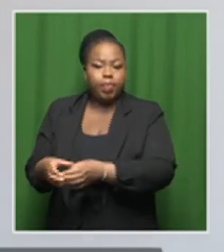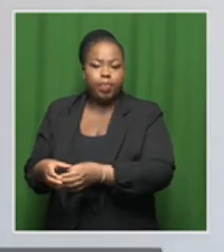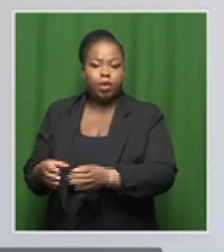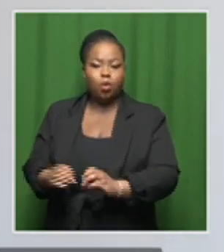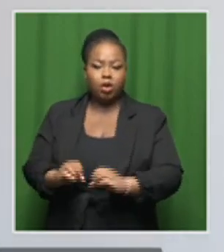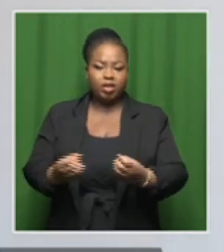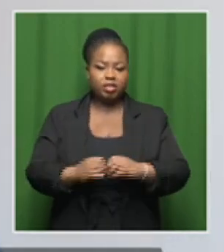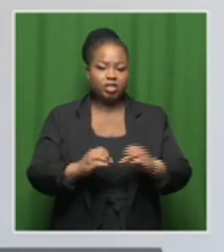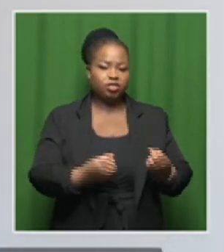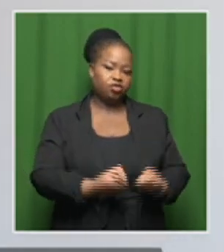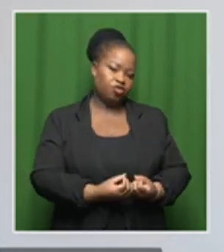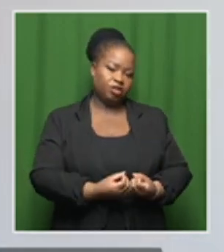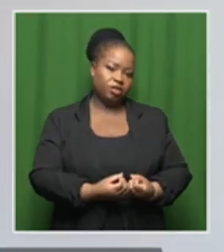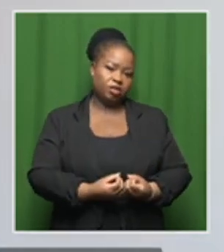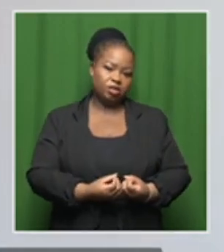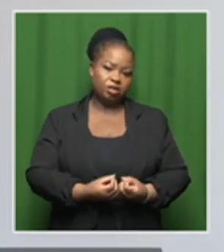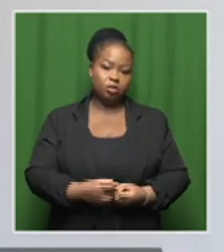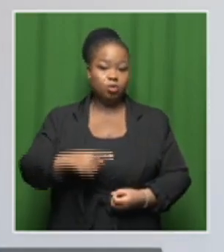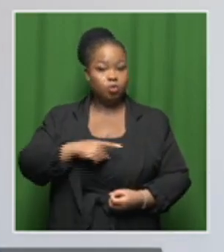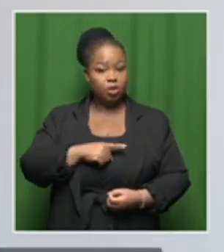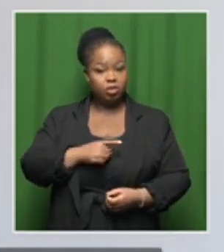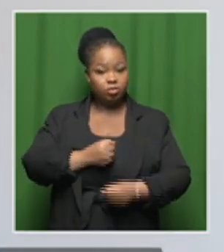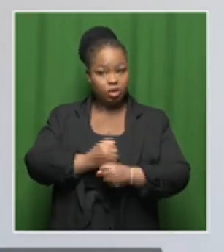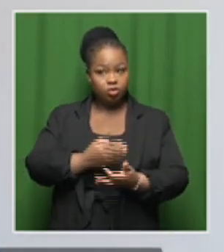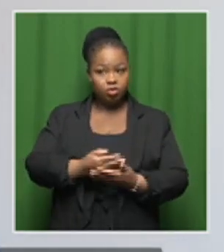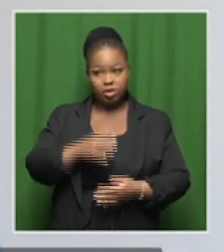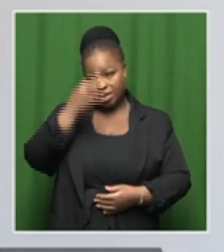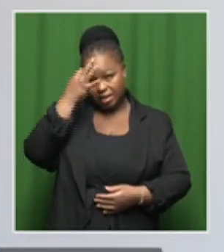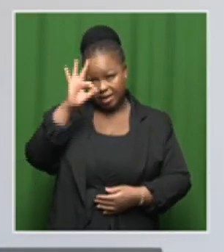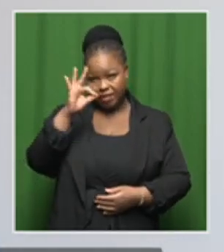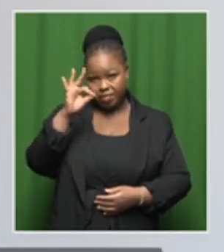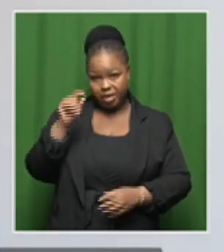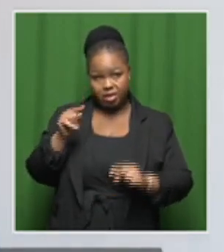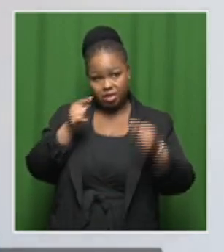organizations to hold government and big